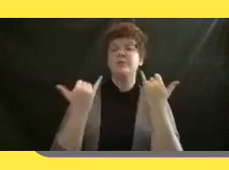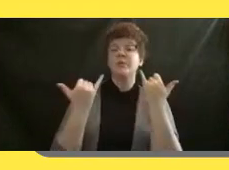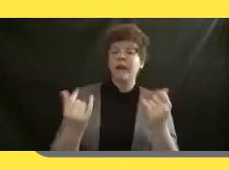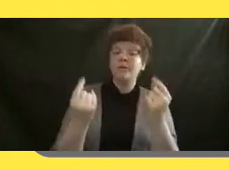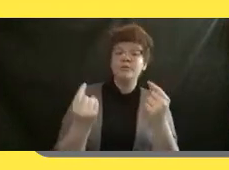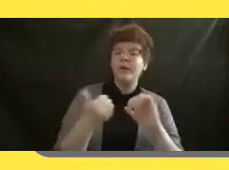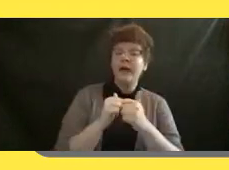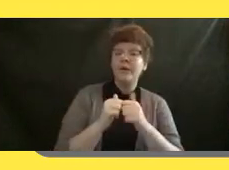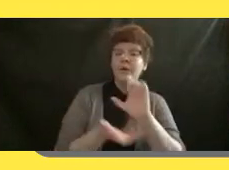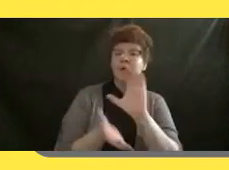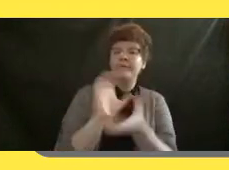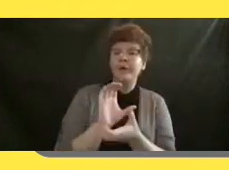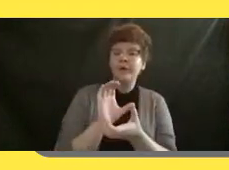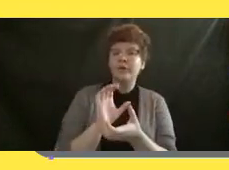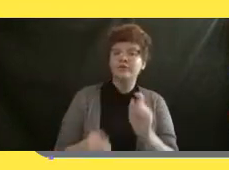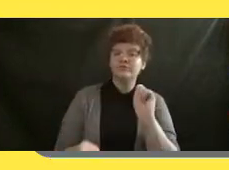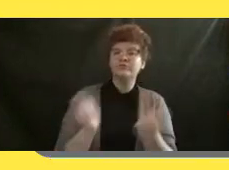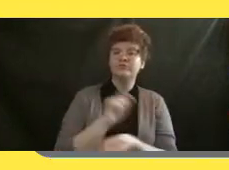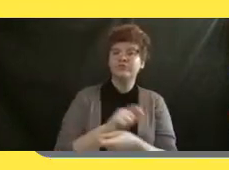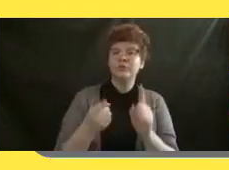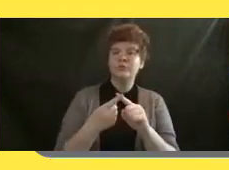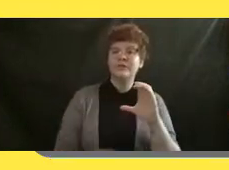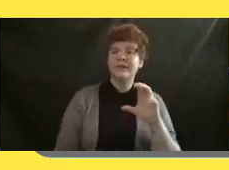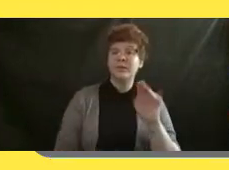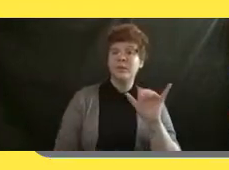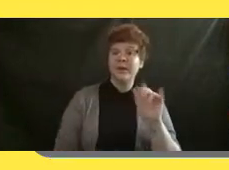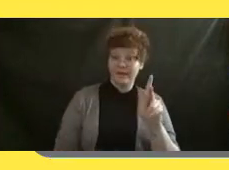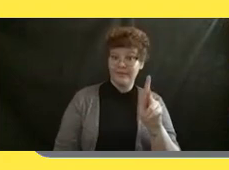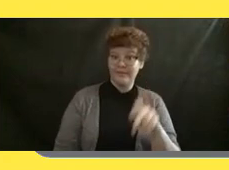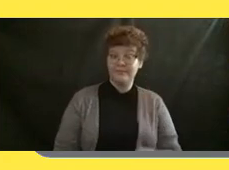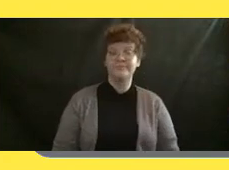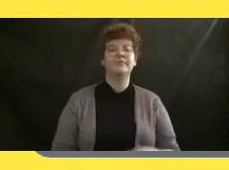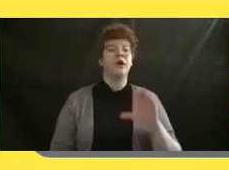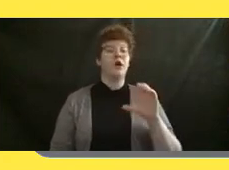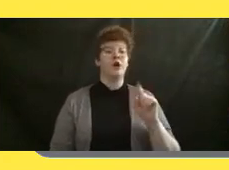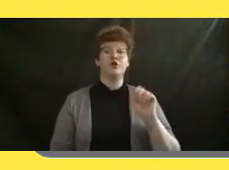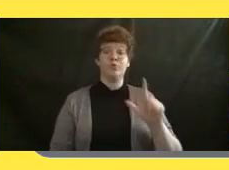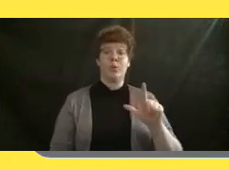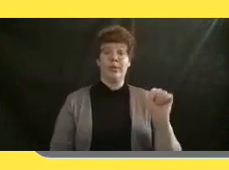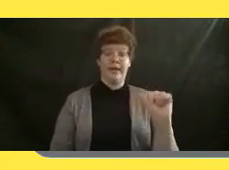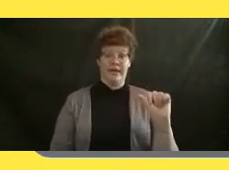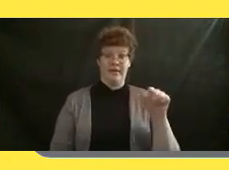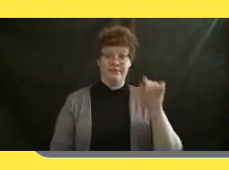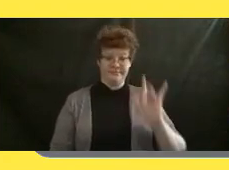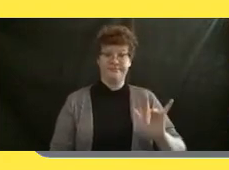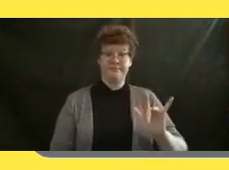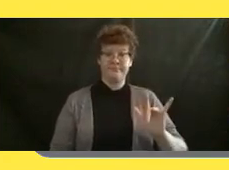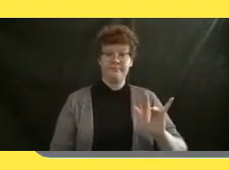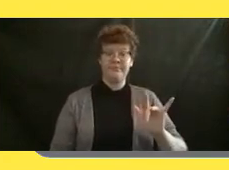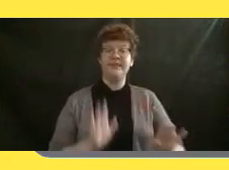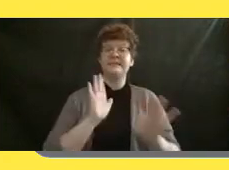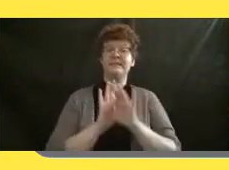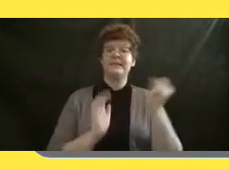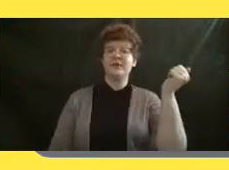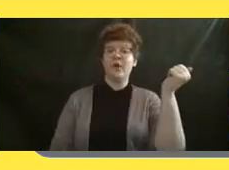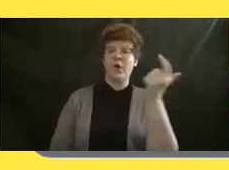and I'm going to say Command A, select all, and I've selected all of the colors. So no matter where in my